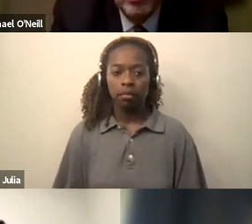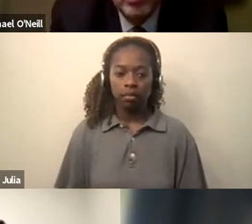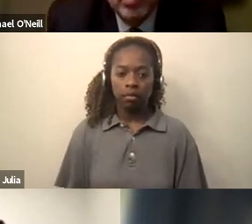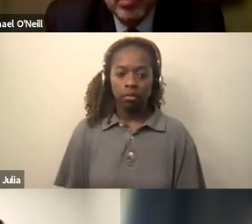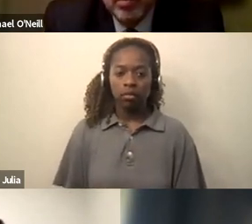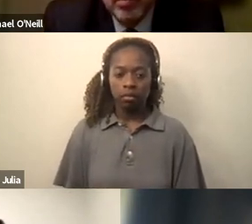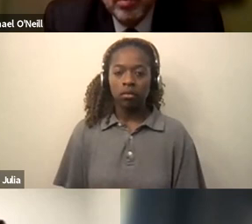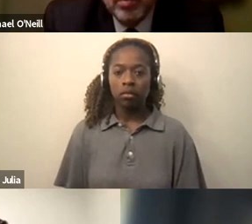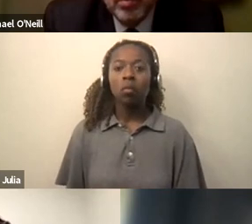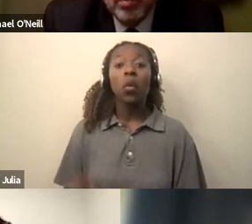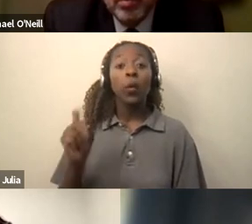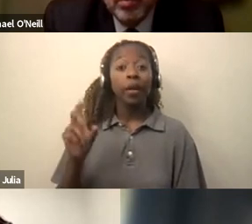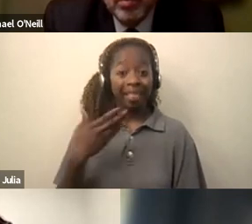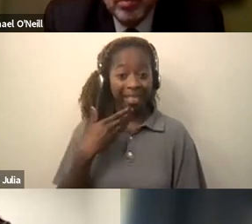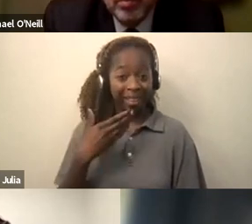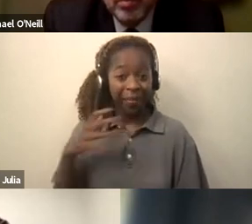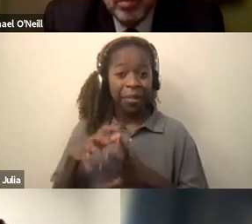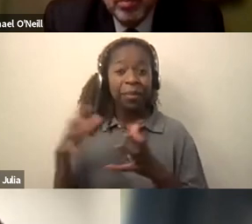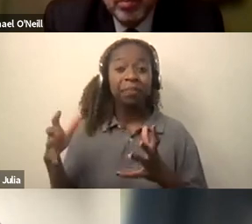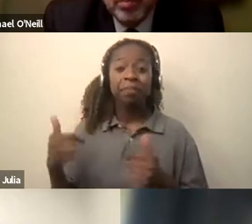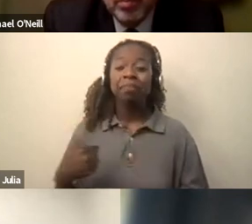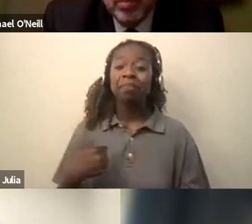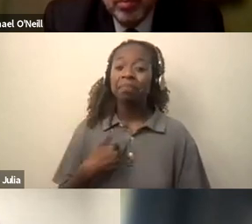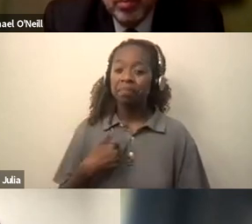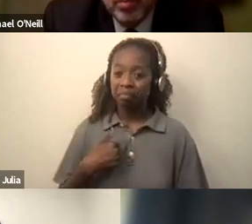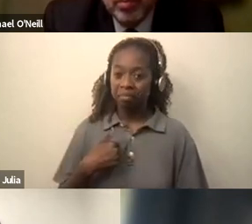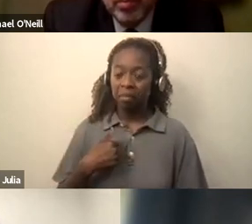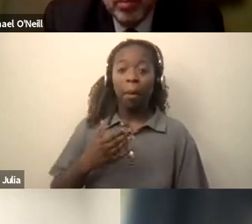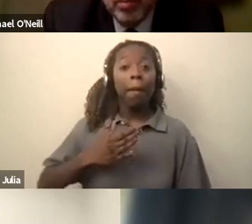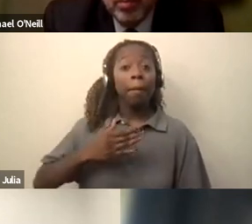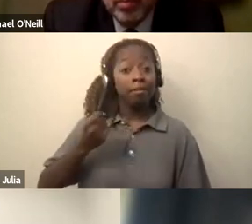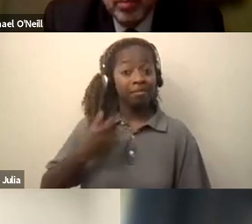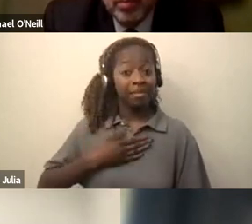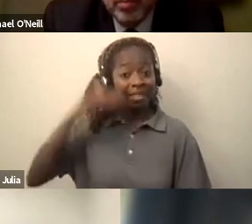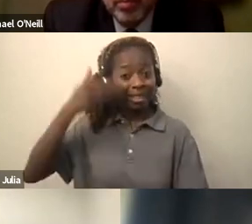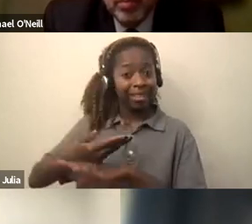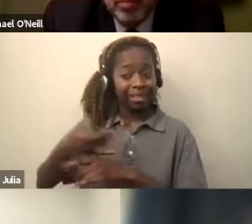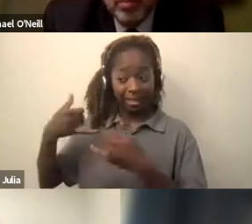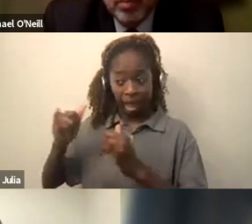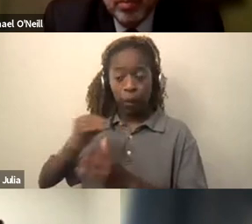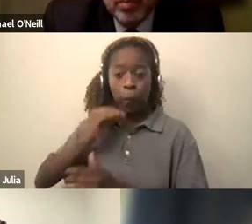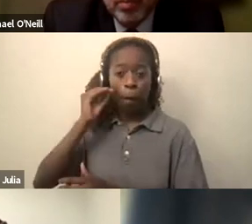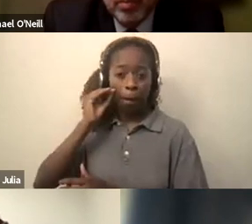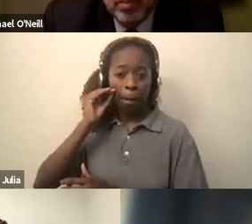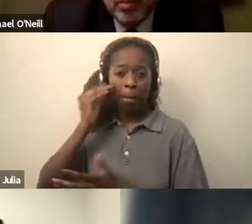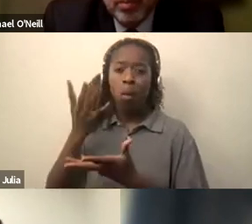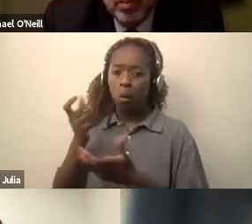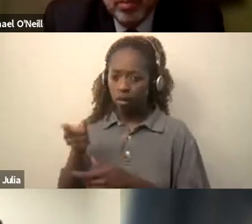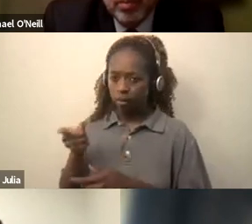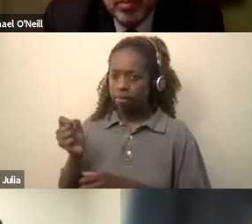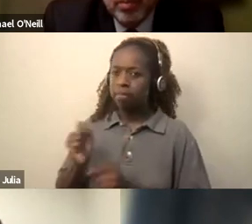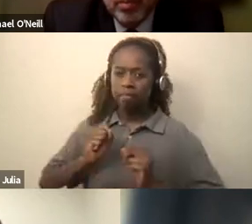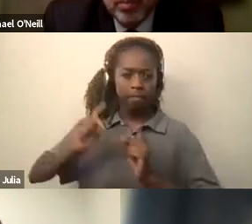okay i'll thank you very much because uh my son is still at home and i need him to continue with his